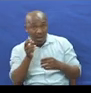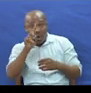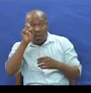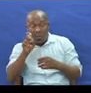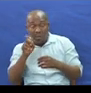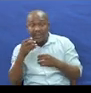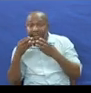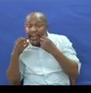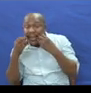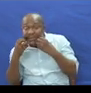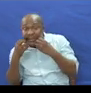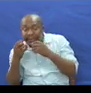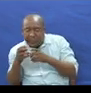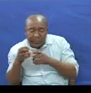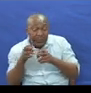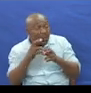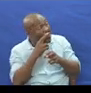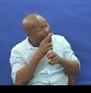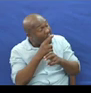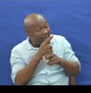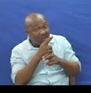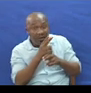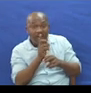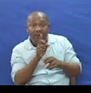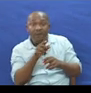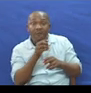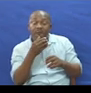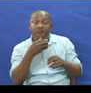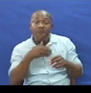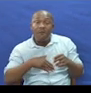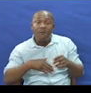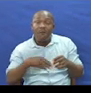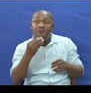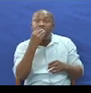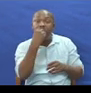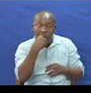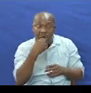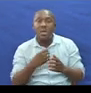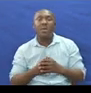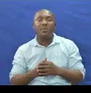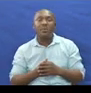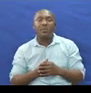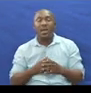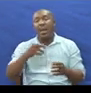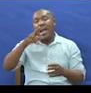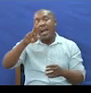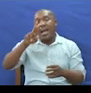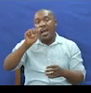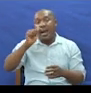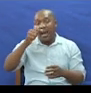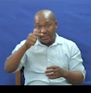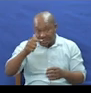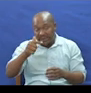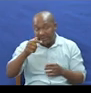for? The rat was looking for food. The rat was looking